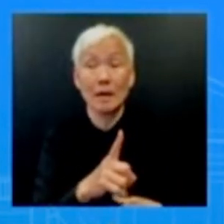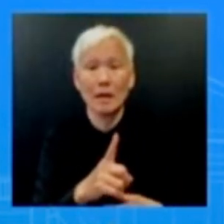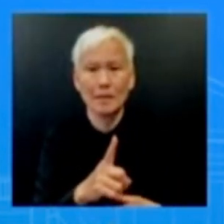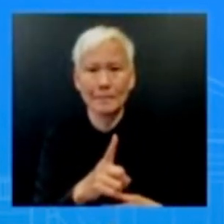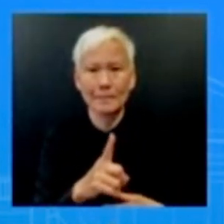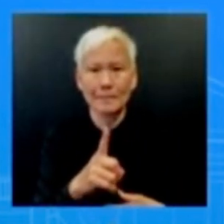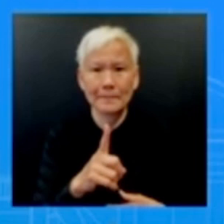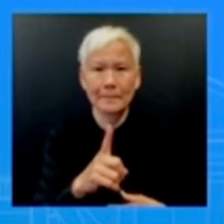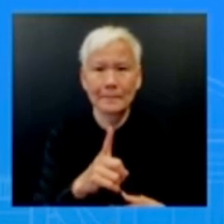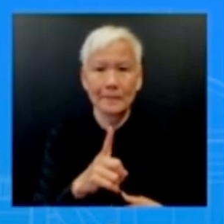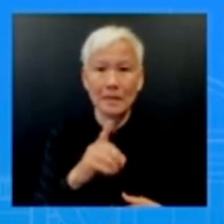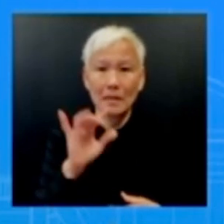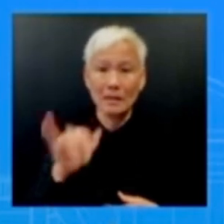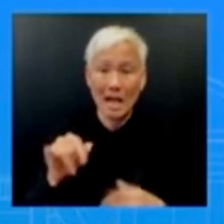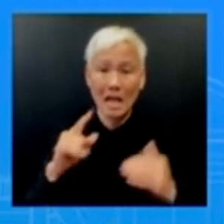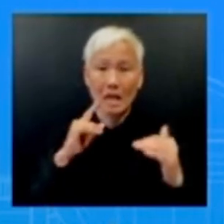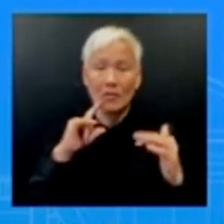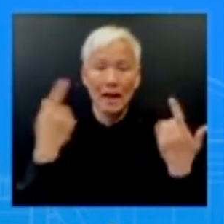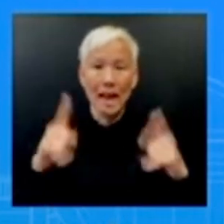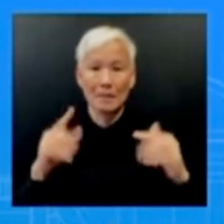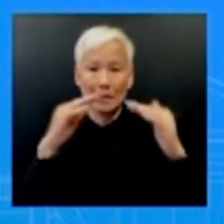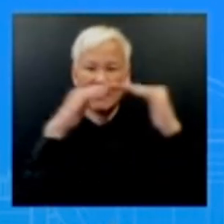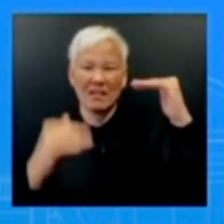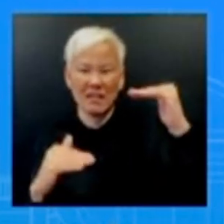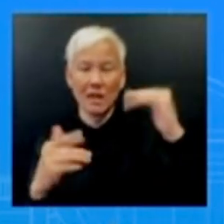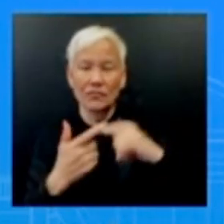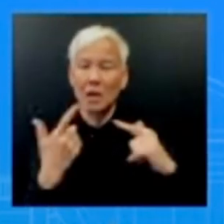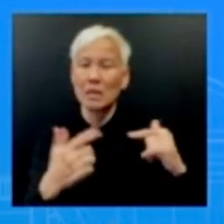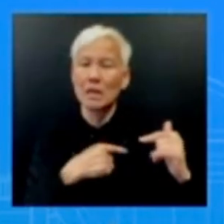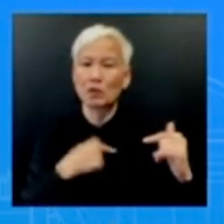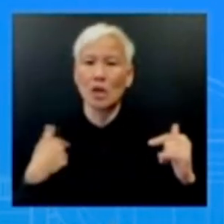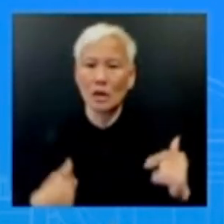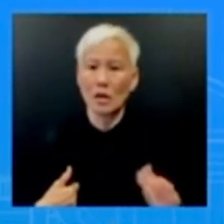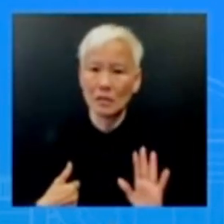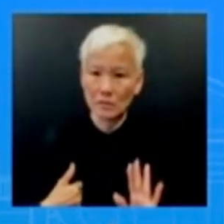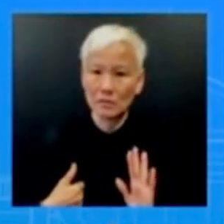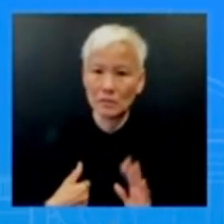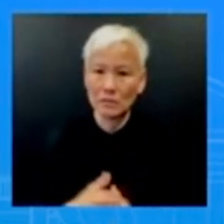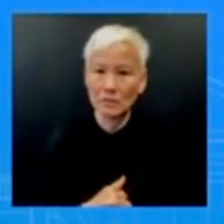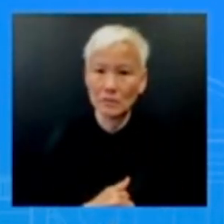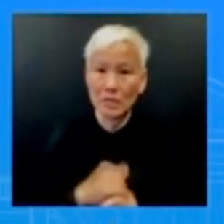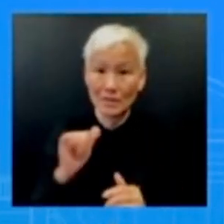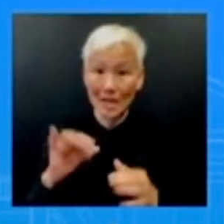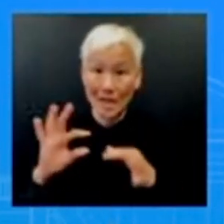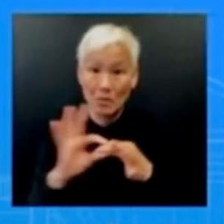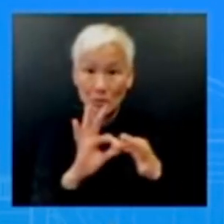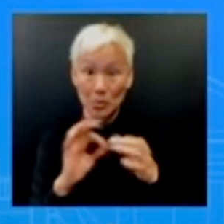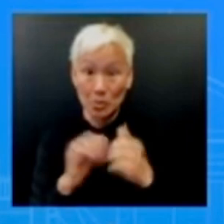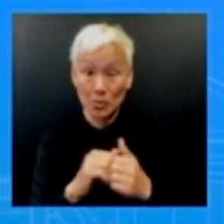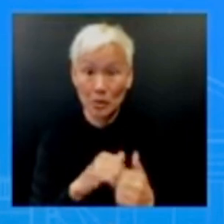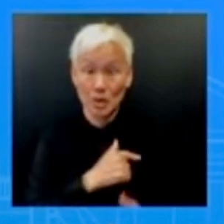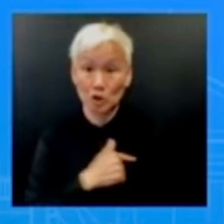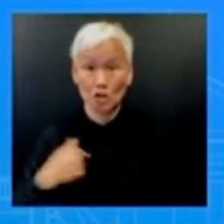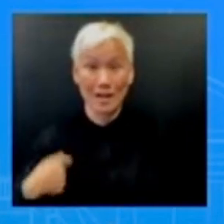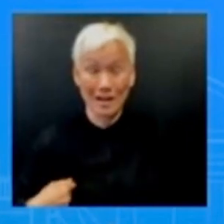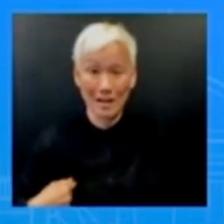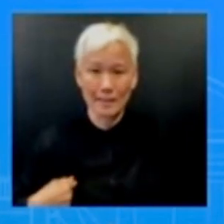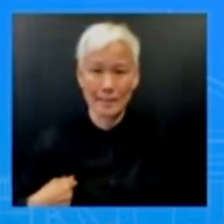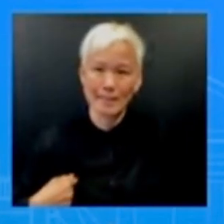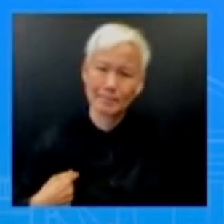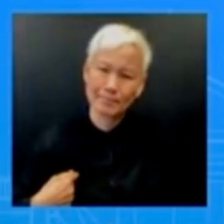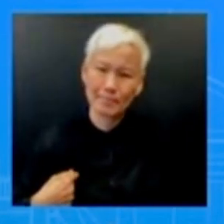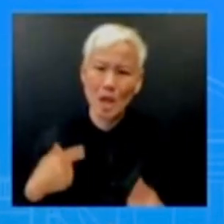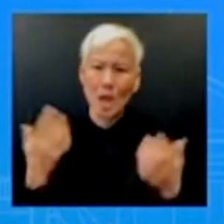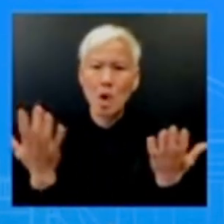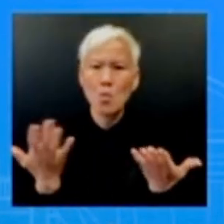this, he's talked about it repeatedly, being critical to the relationship, the bilateral relationship with China. Which lines are not currently open? There was reporting last month